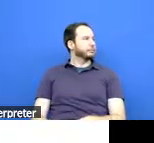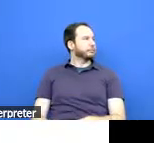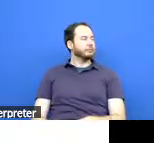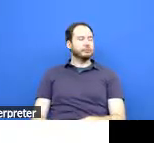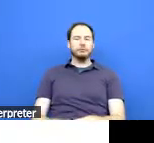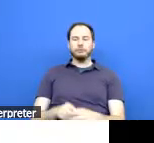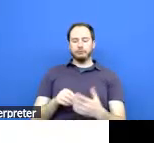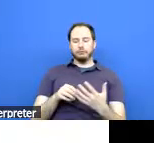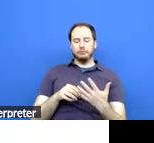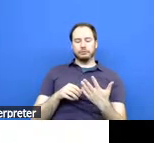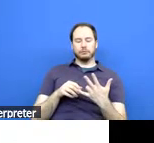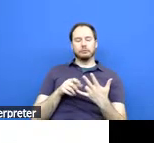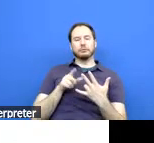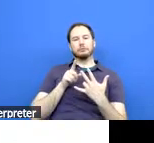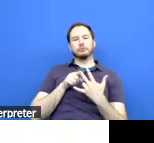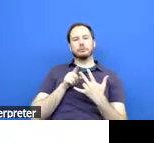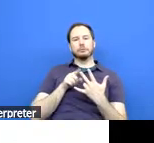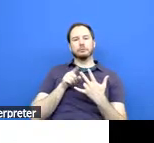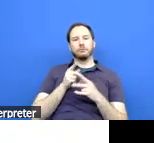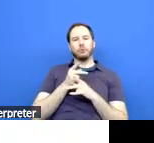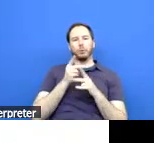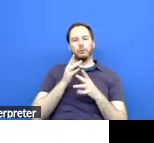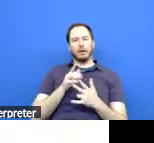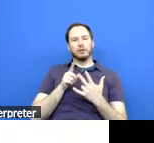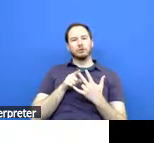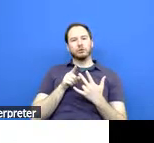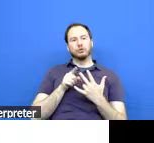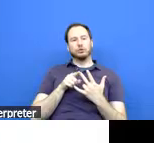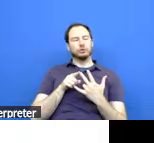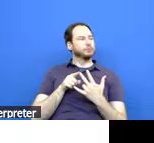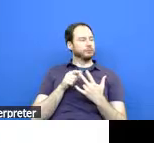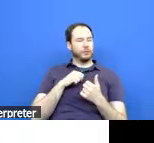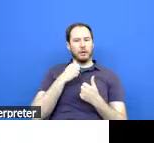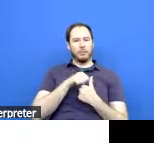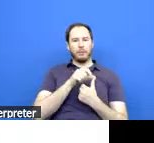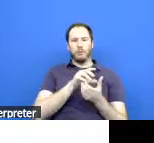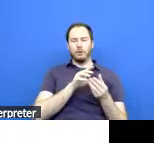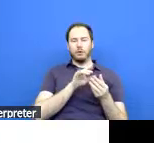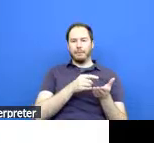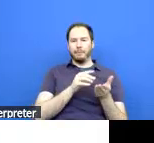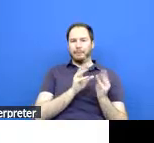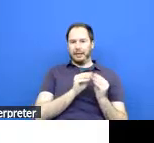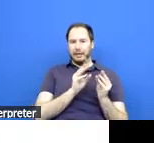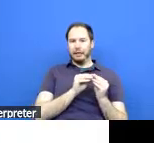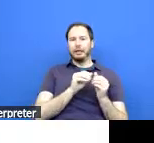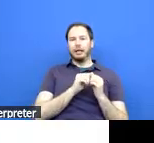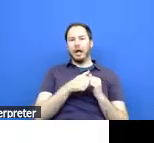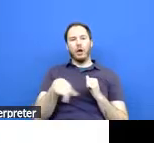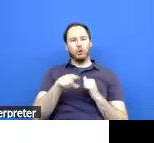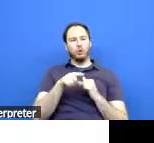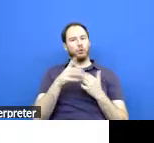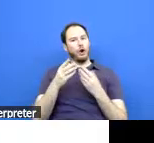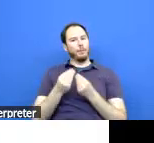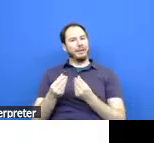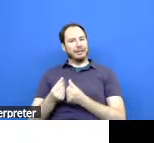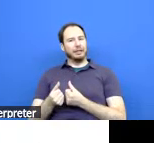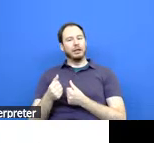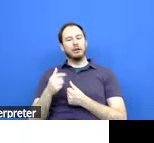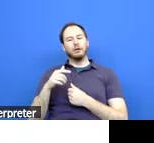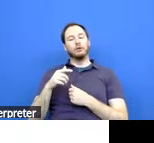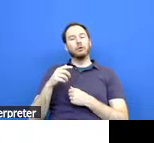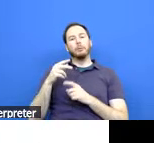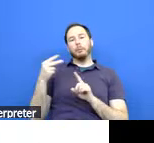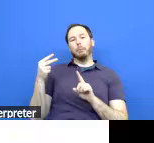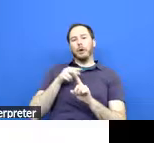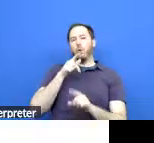Yeah, so I just want to get some stuff down from some of those meetings and how they've been mitigated, and this is largely from a seeker